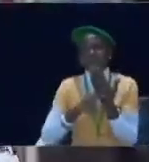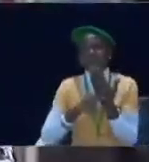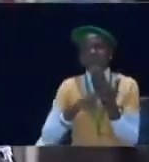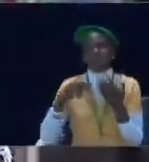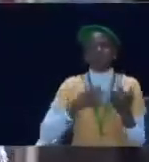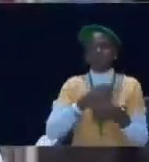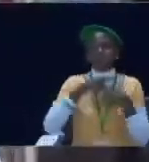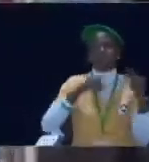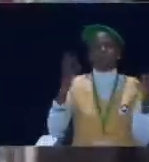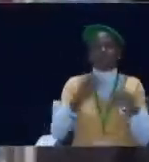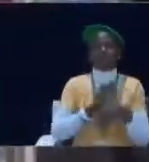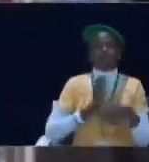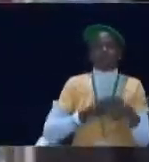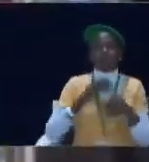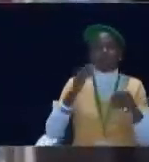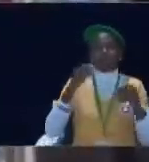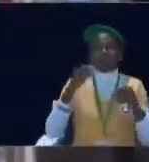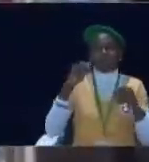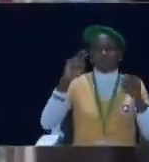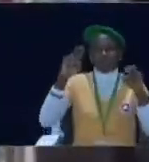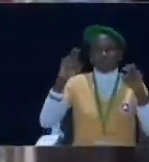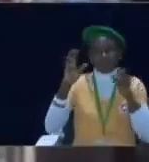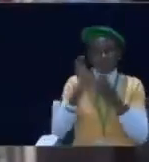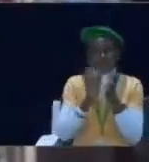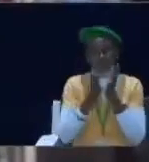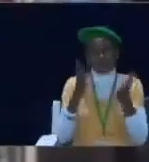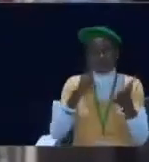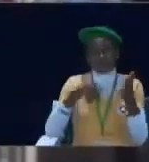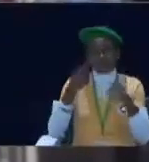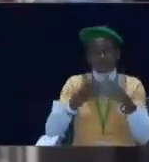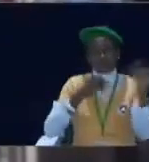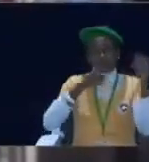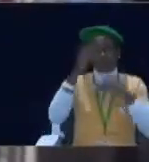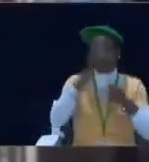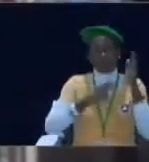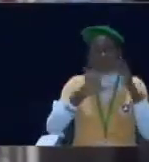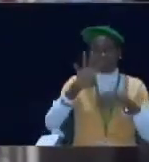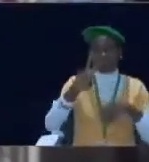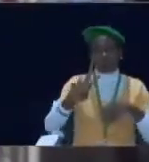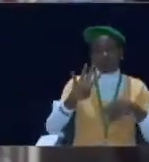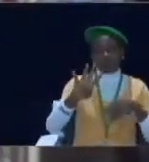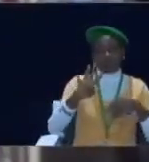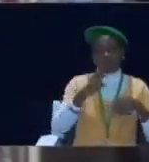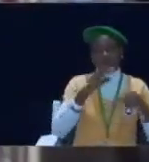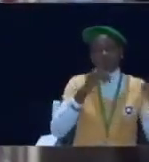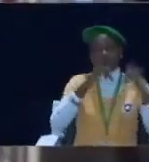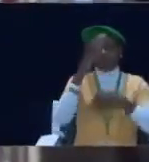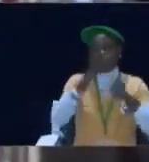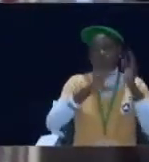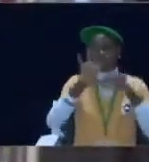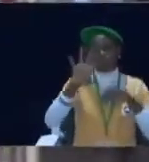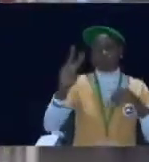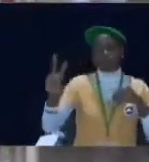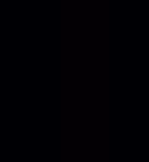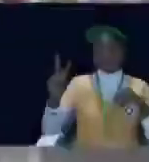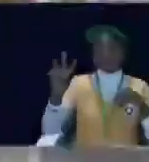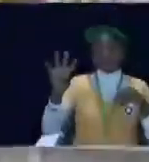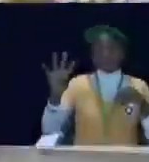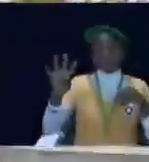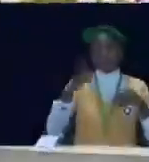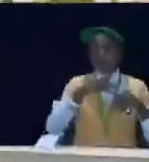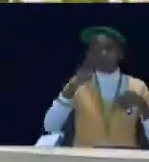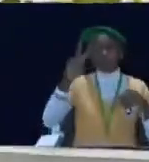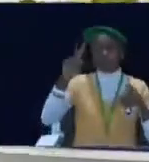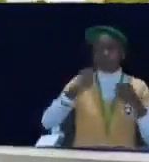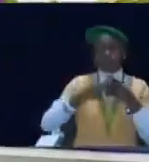we're going to take our key text from Isaiah 54. Isaiah 54, from verse 2